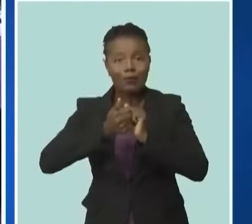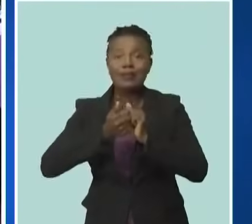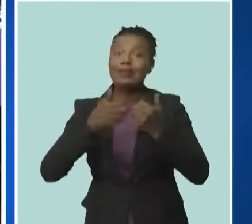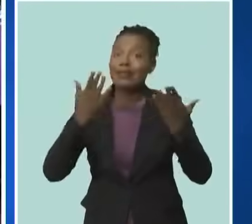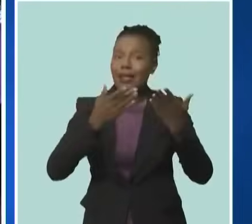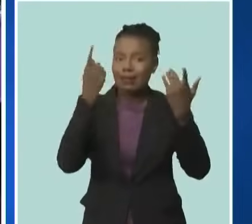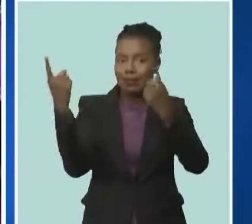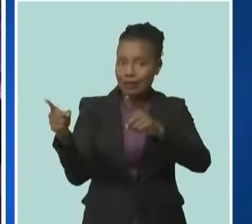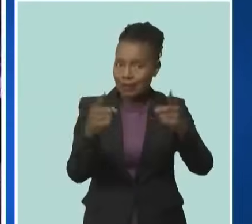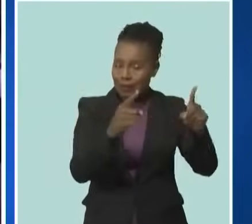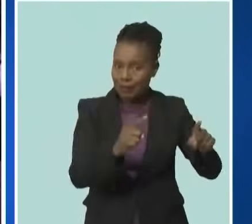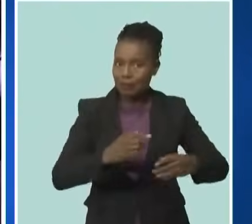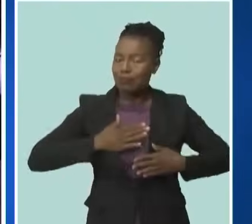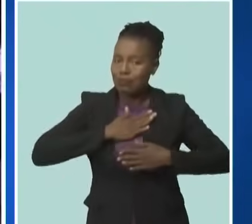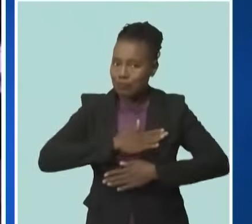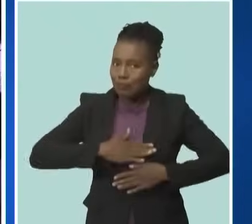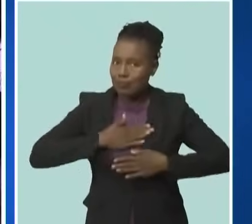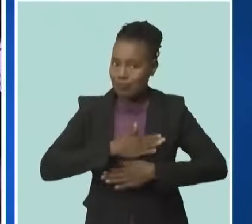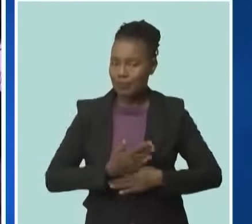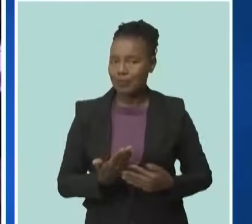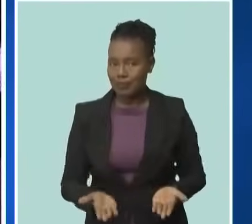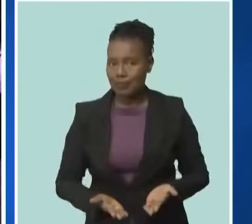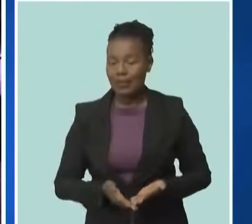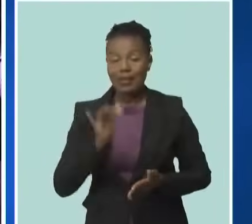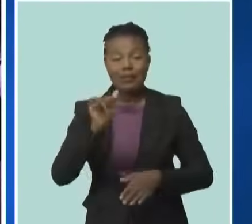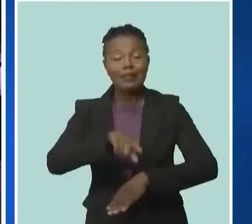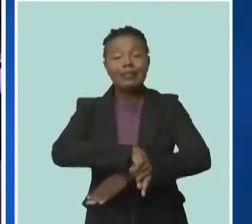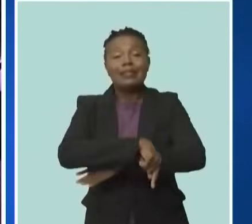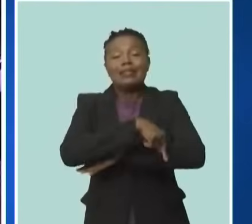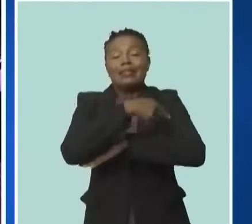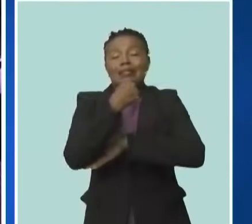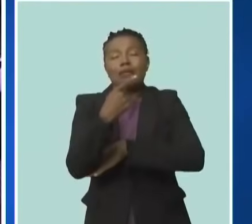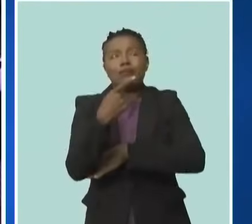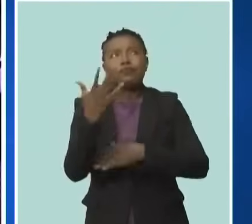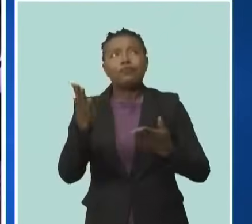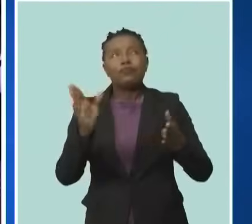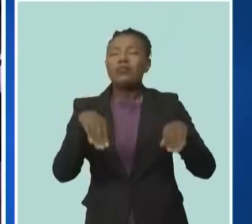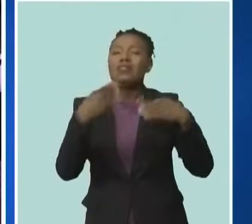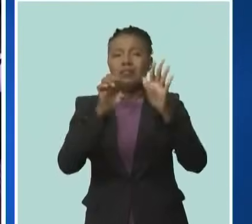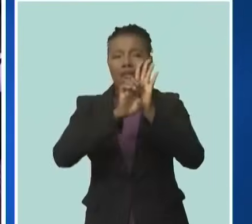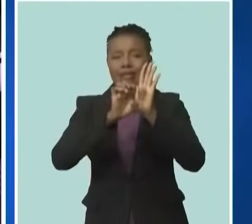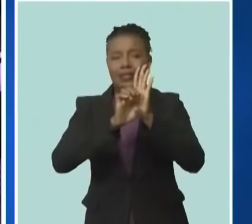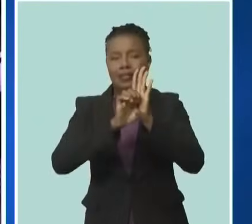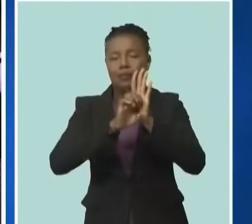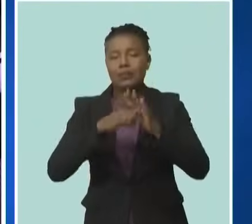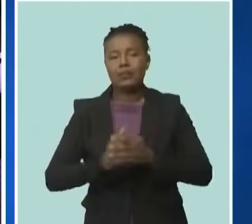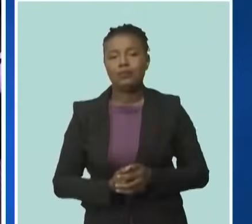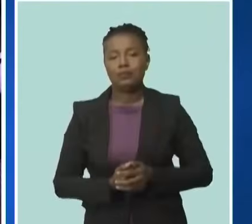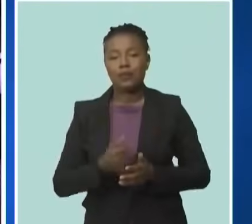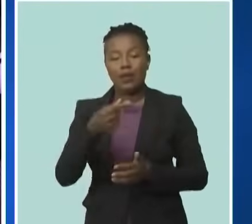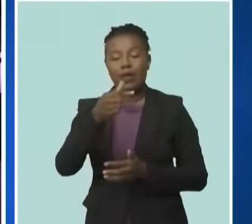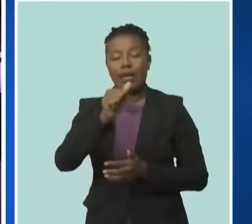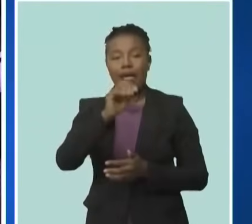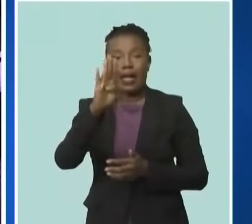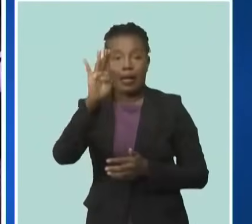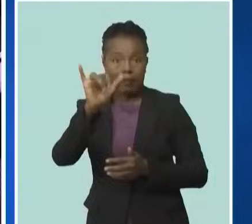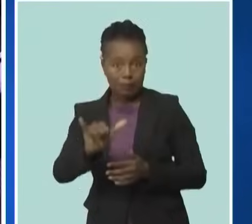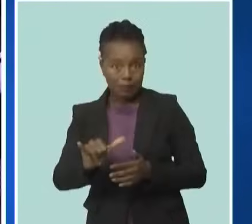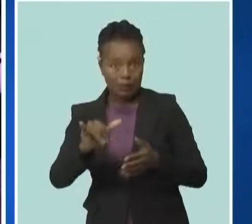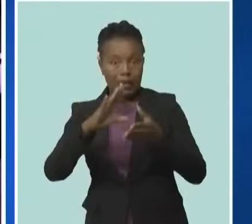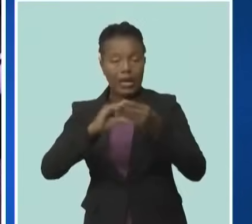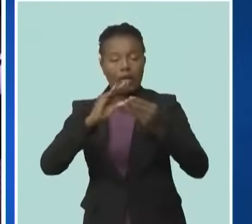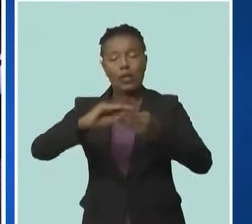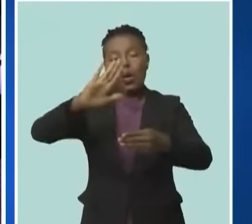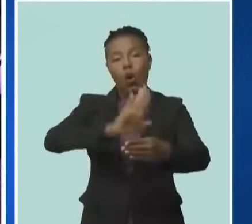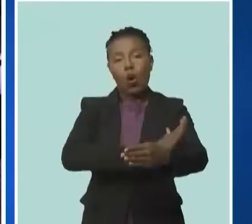will be providing on that day. Okay, for example, Gabby singing Rights in the Land. He would